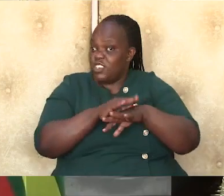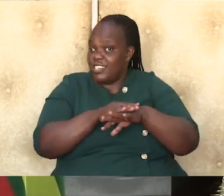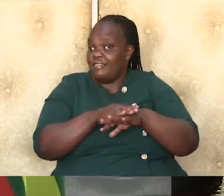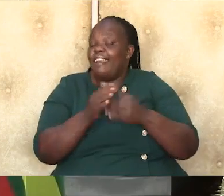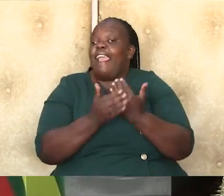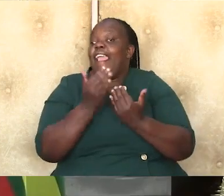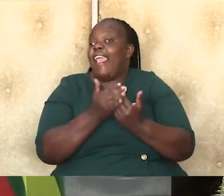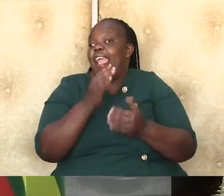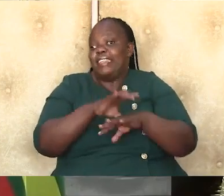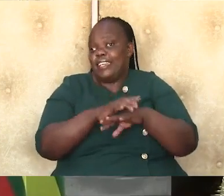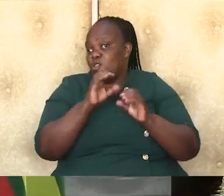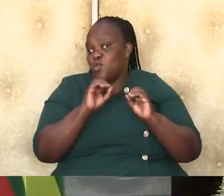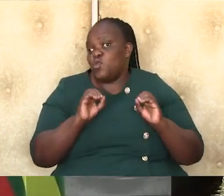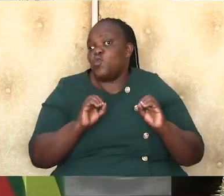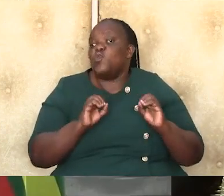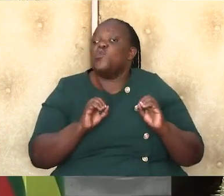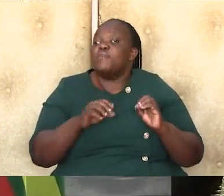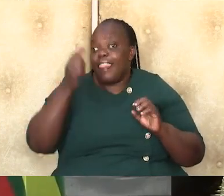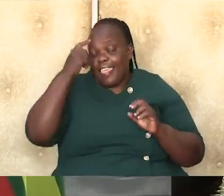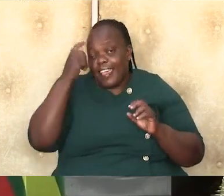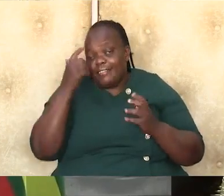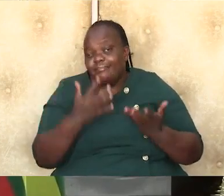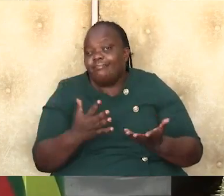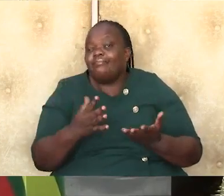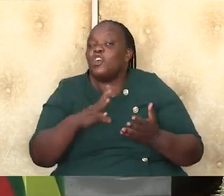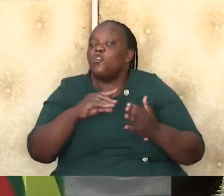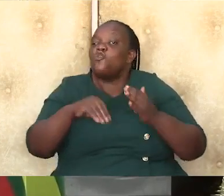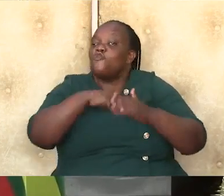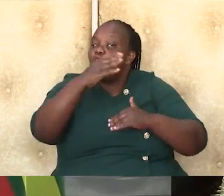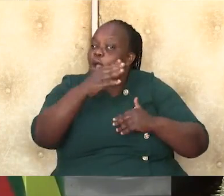taken care of. So I think going forward,